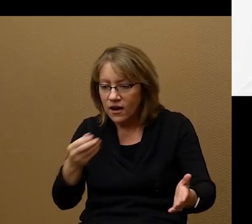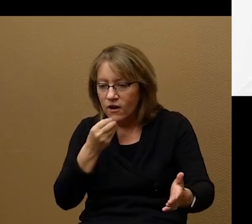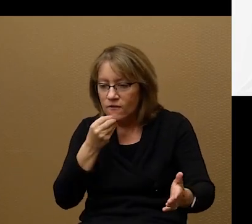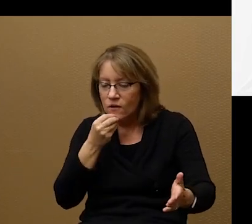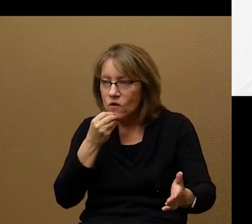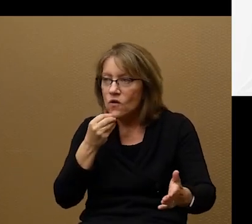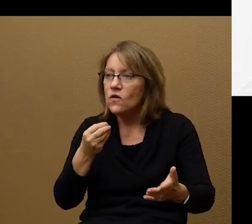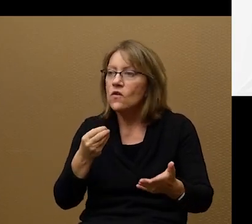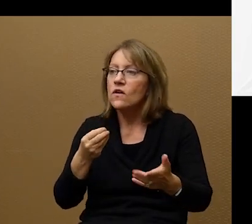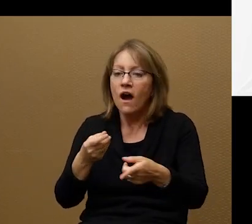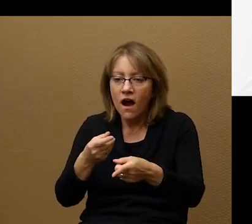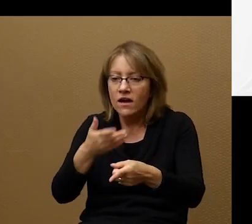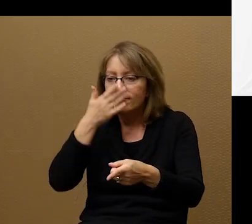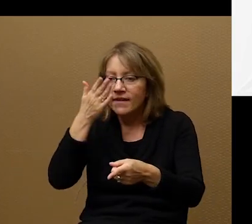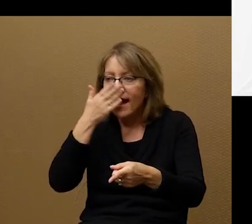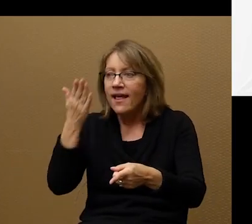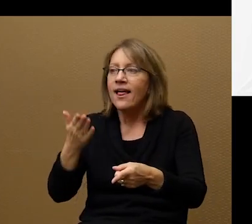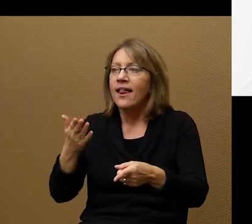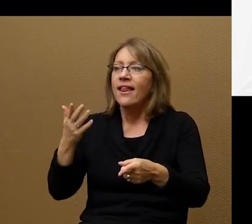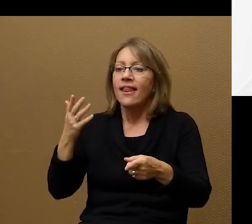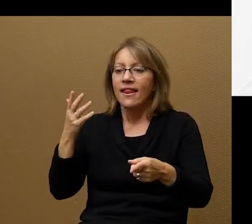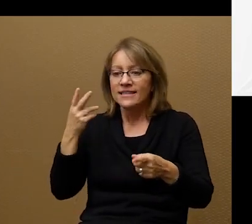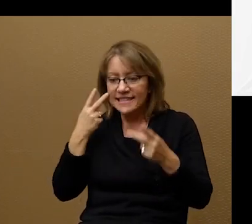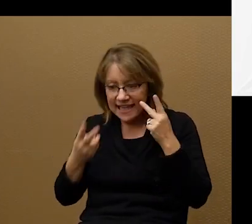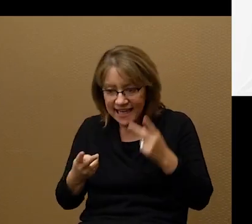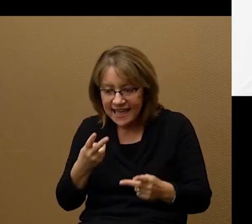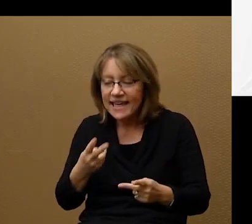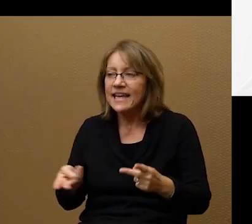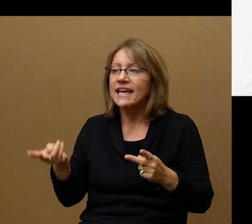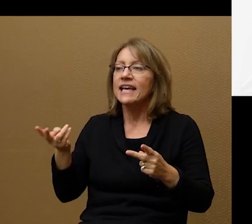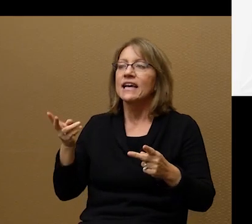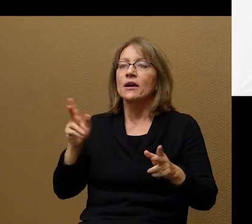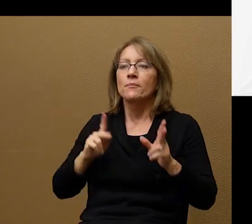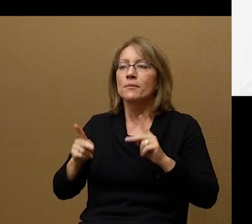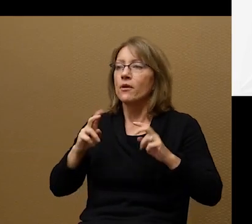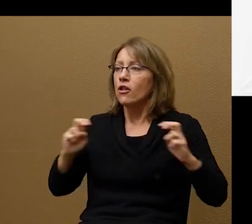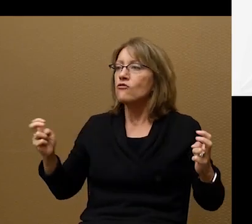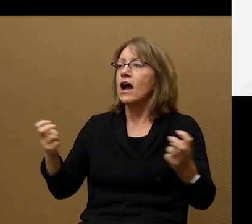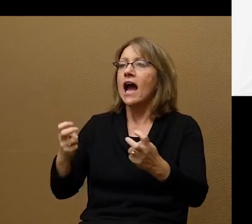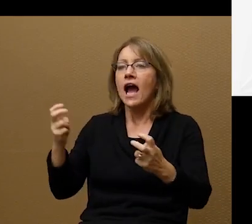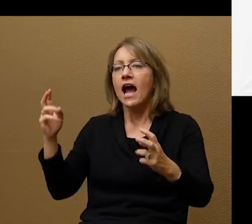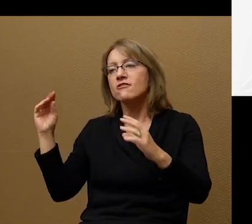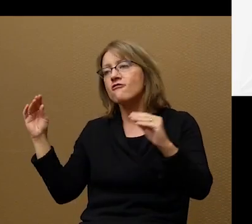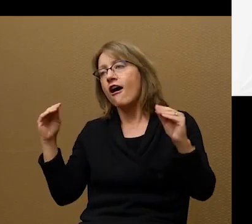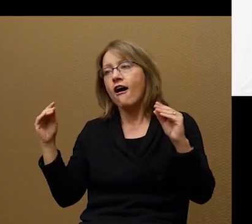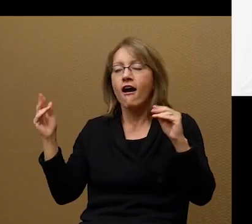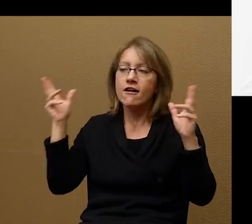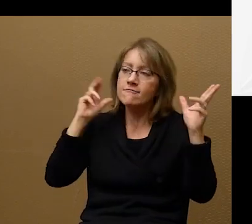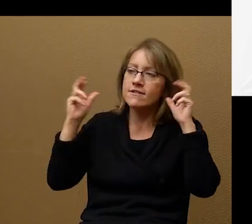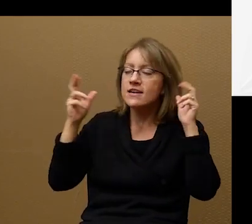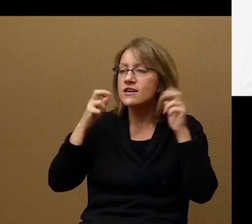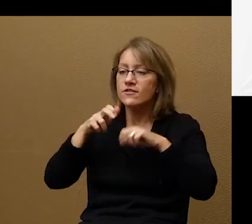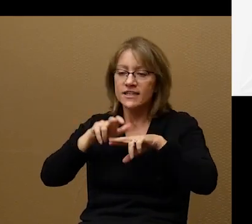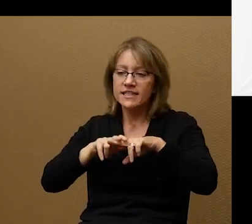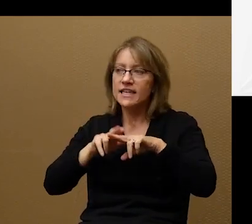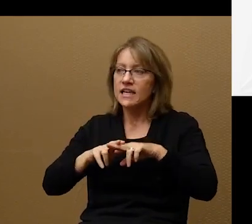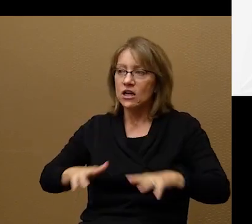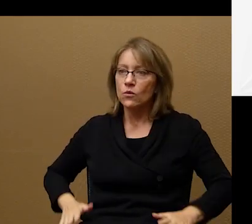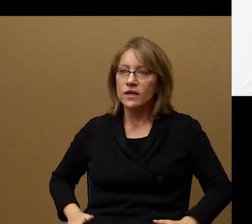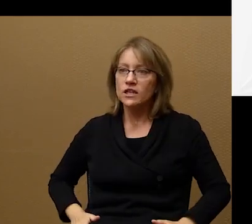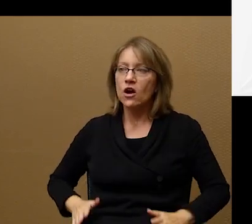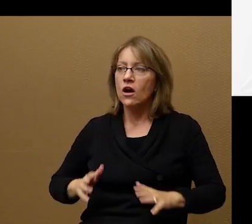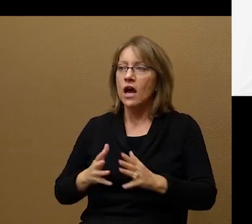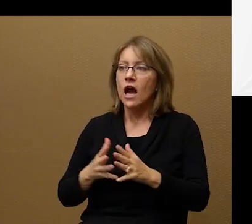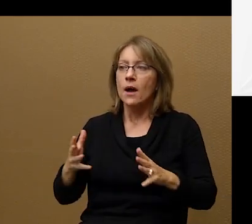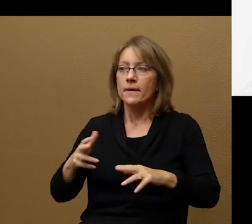the people chattering around us, we're sitting on a chair, our proprioceptive system knows how much to sit